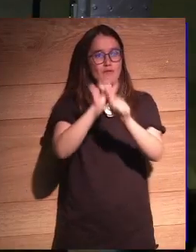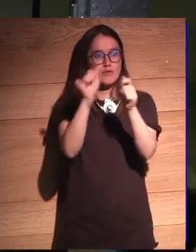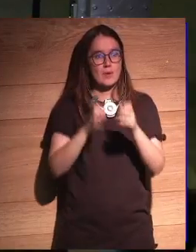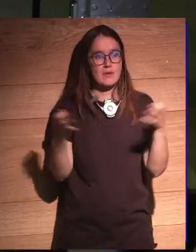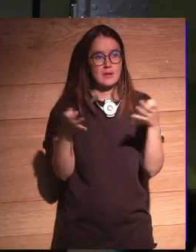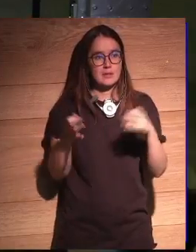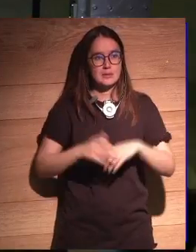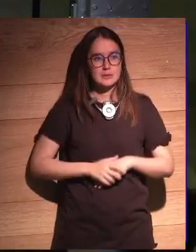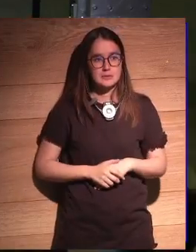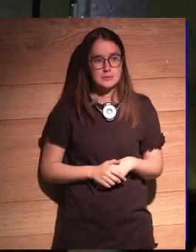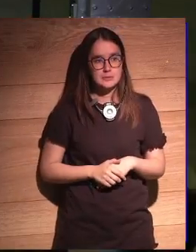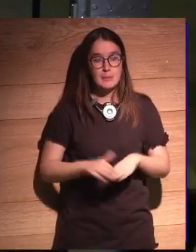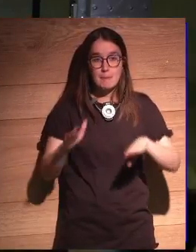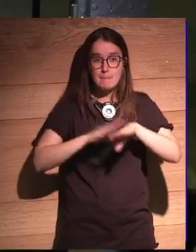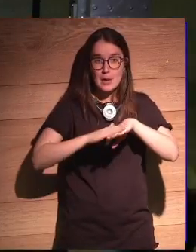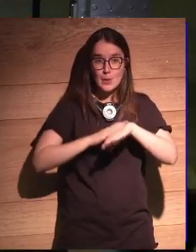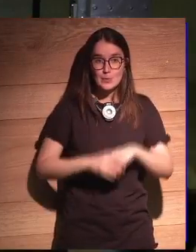sorry.